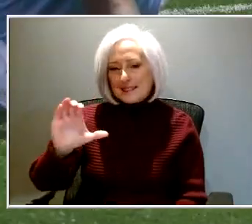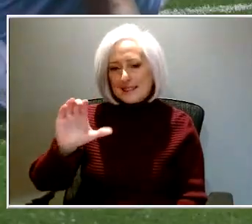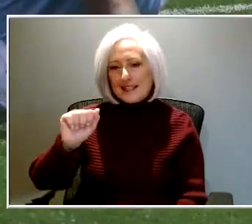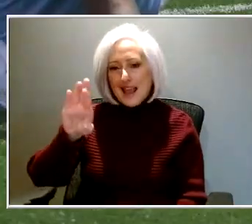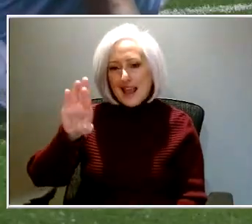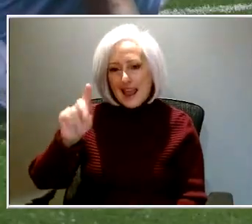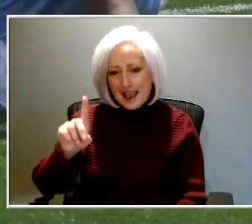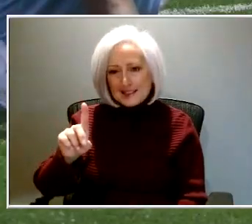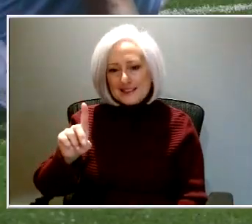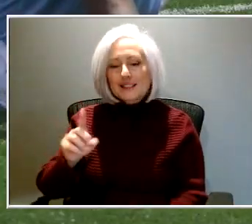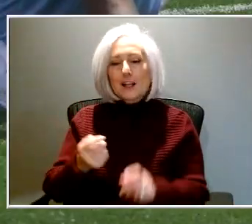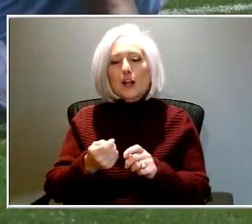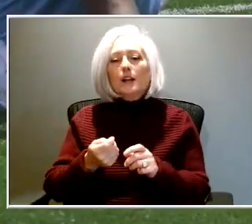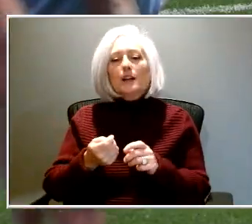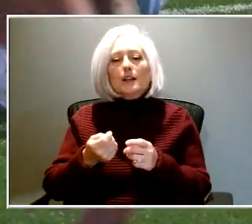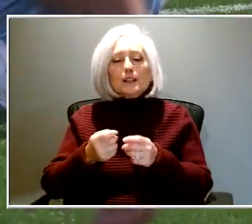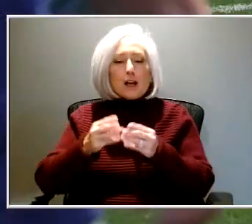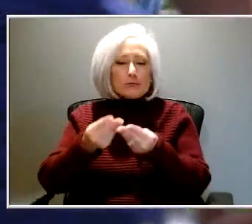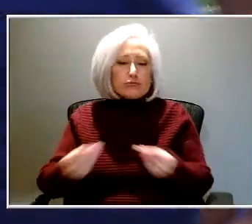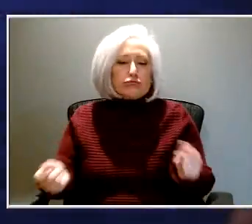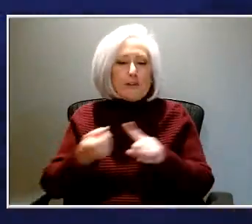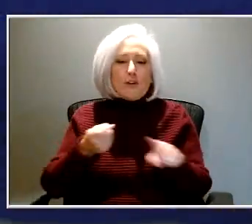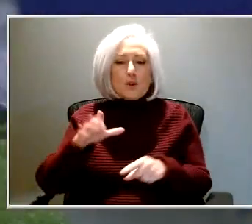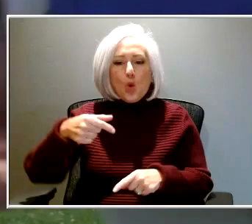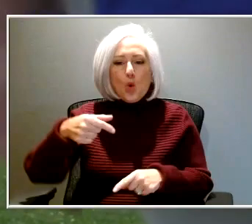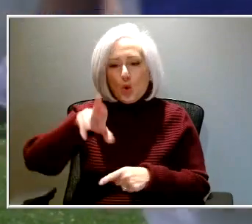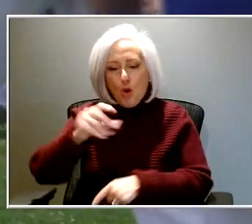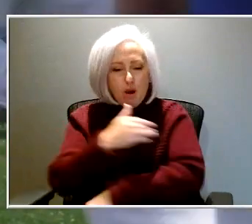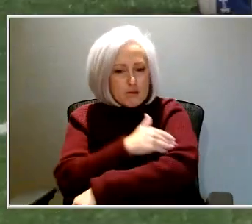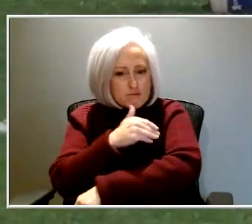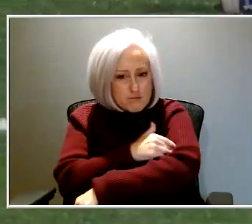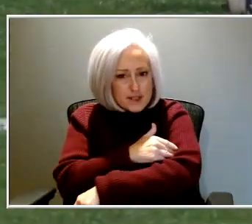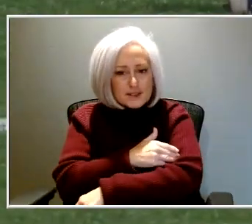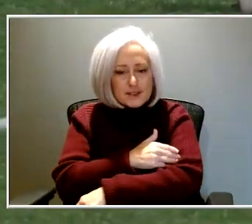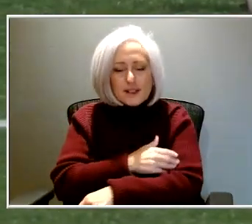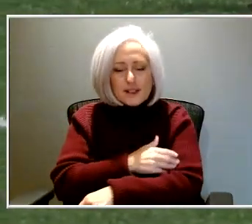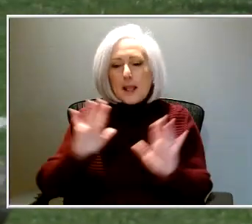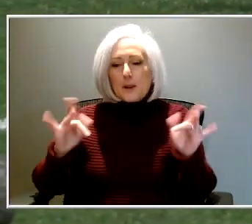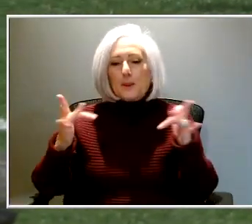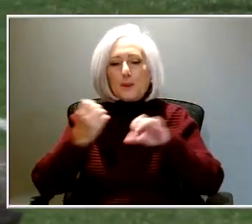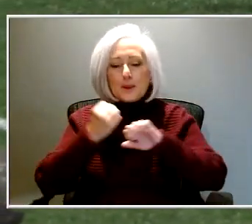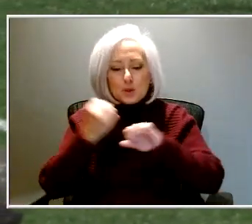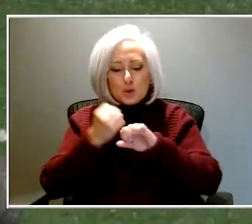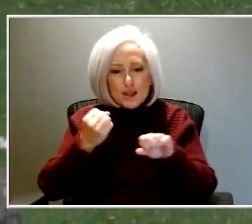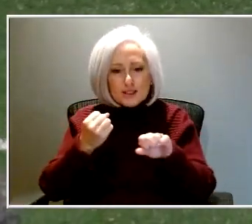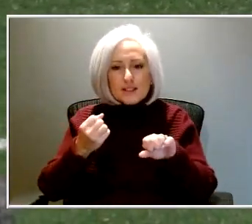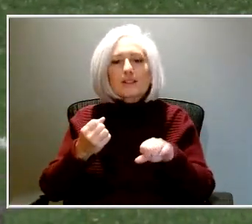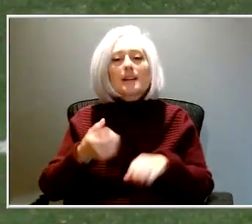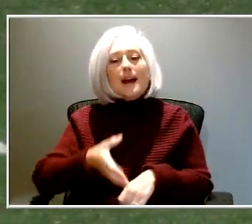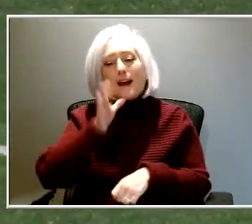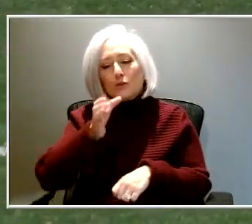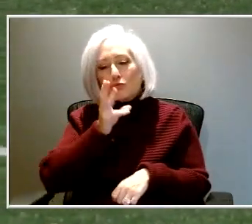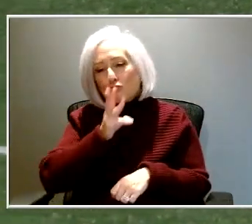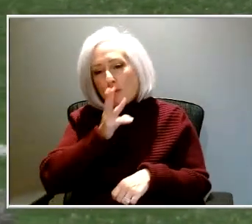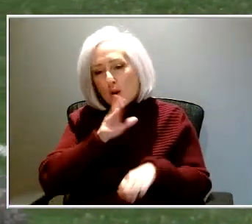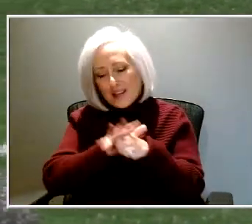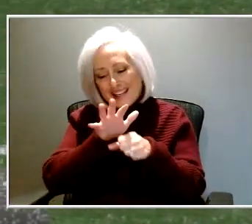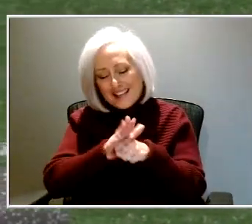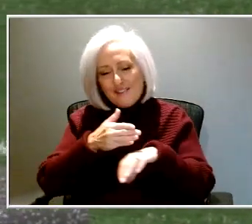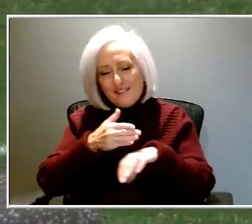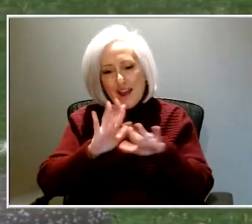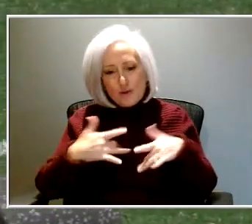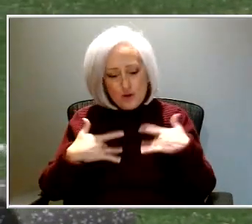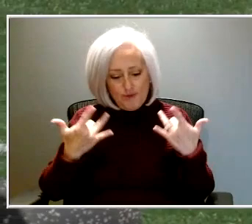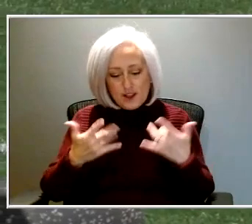should do some light stretching. Also making sure after the event that you're hydrating. The third and the